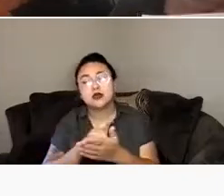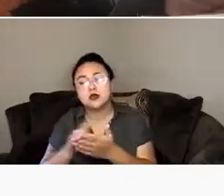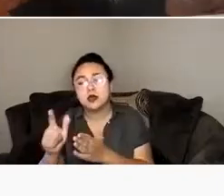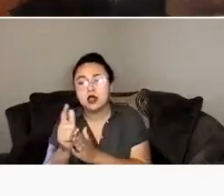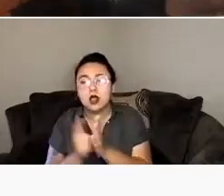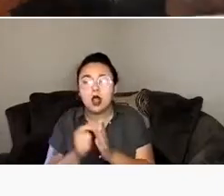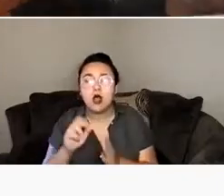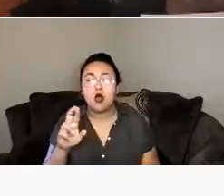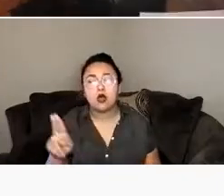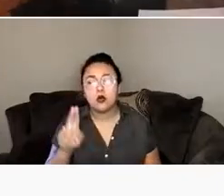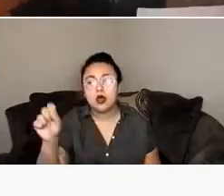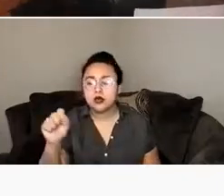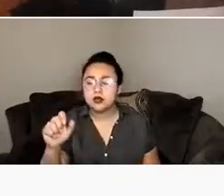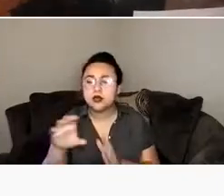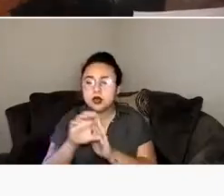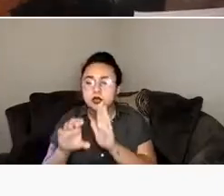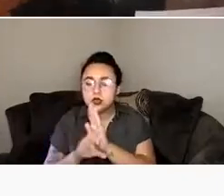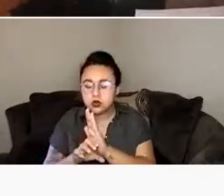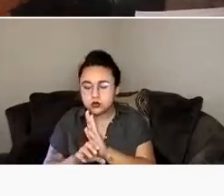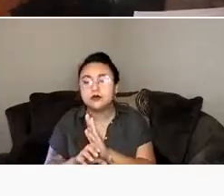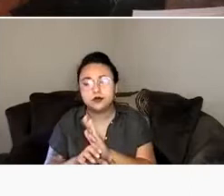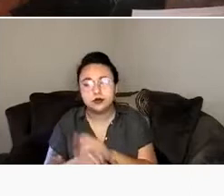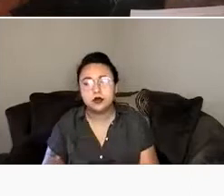U.S. Constitution.